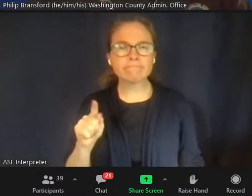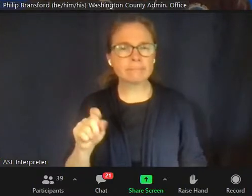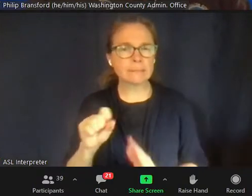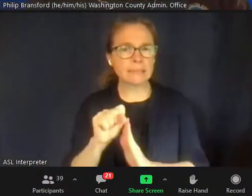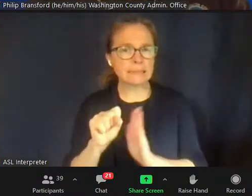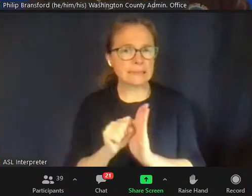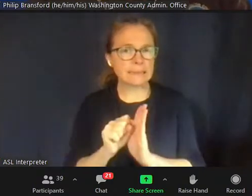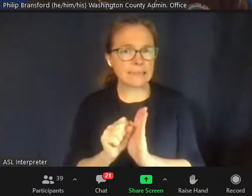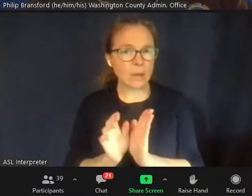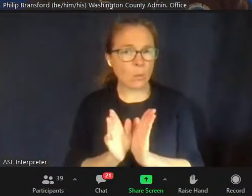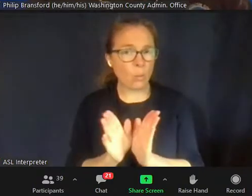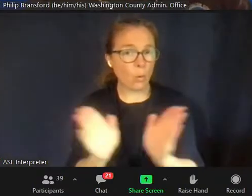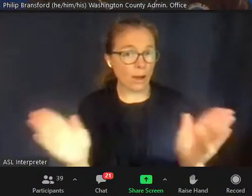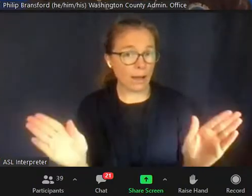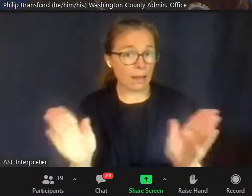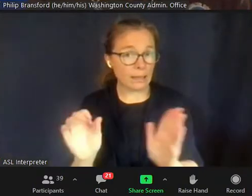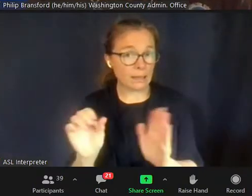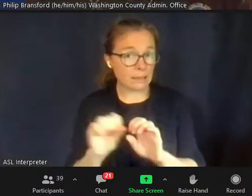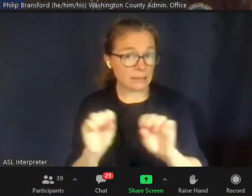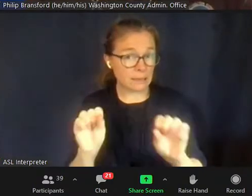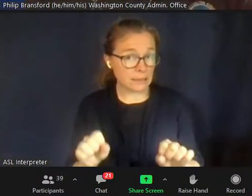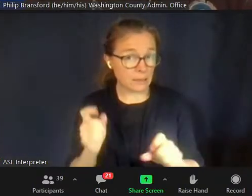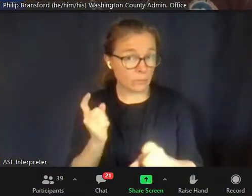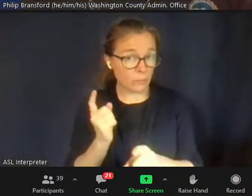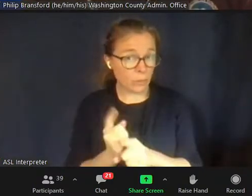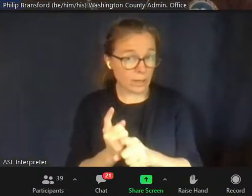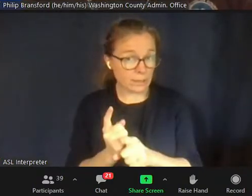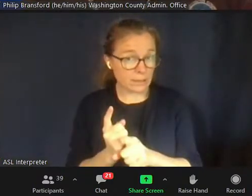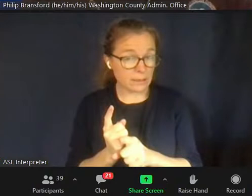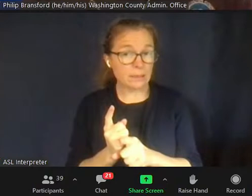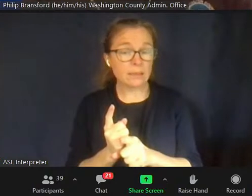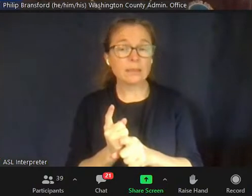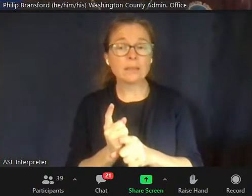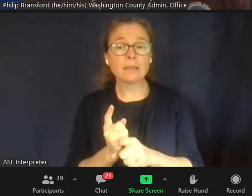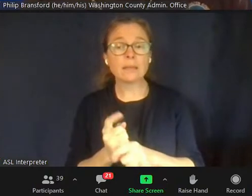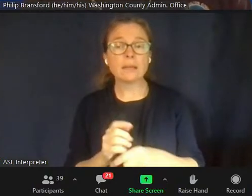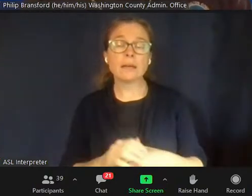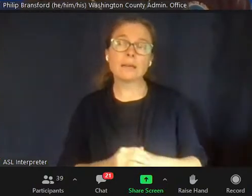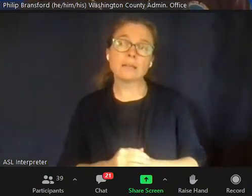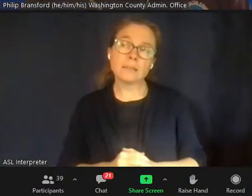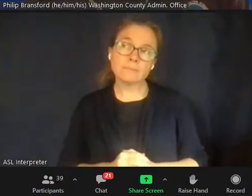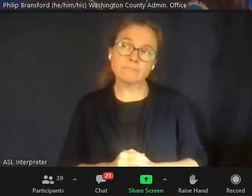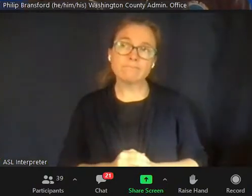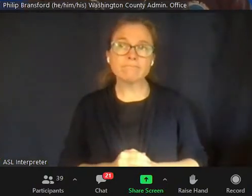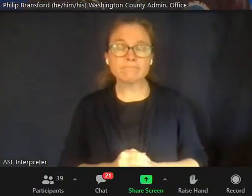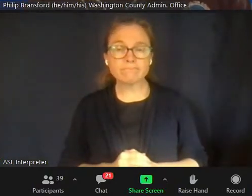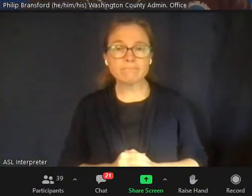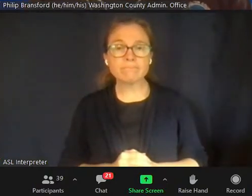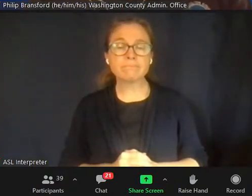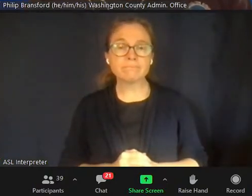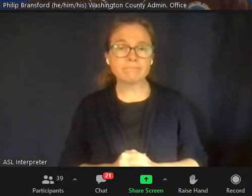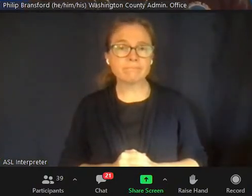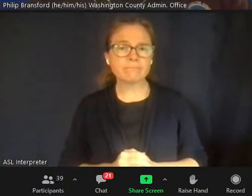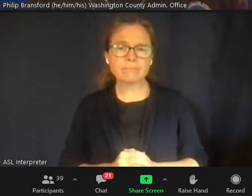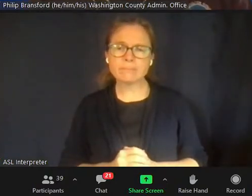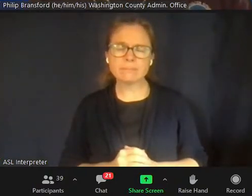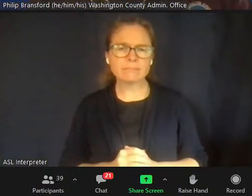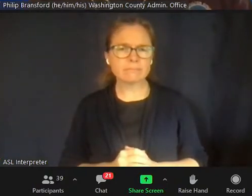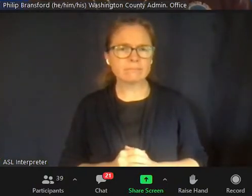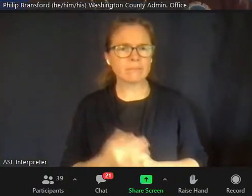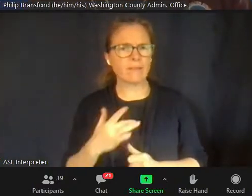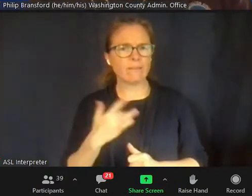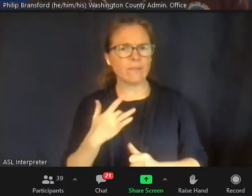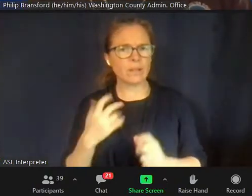statewide system that has it's a real collaborative